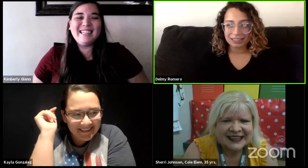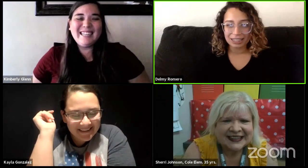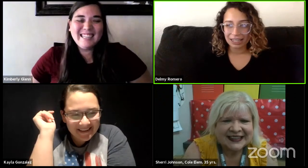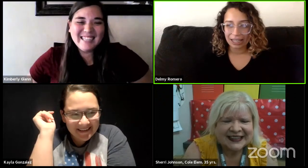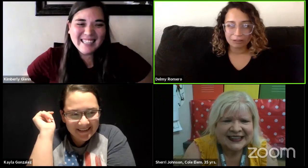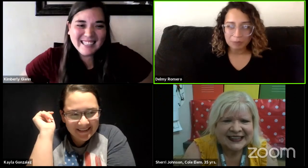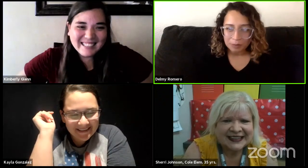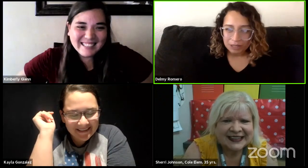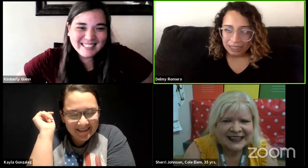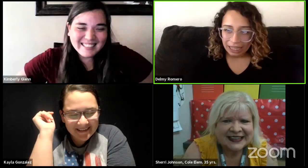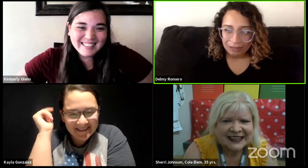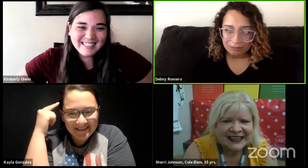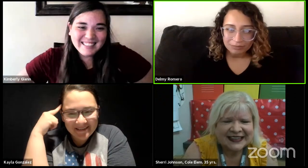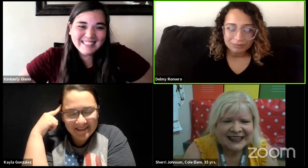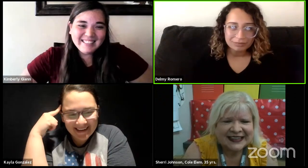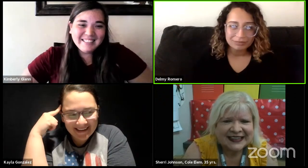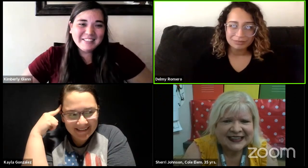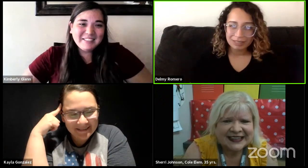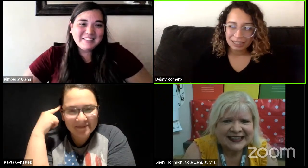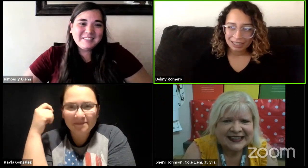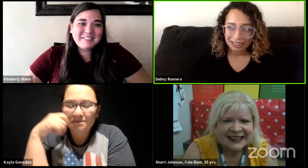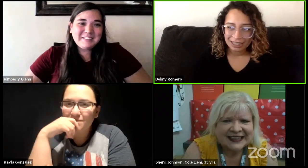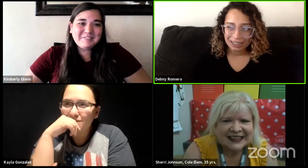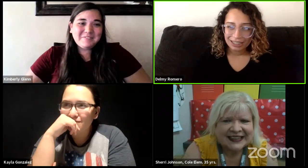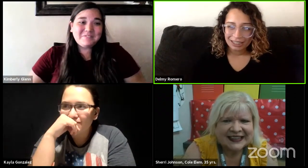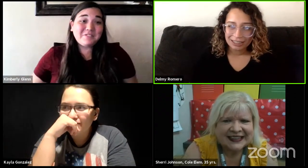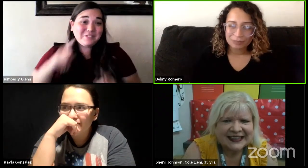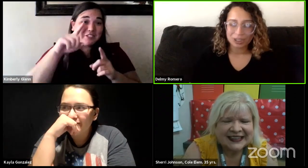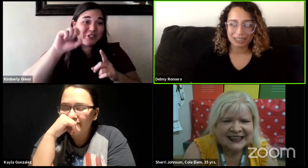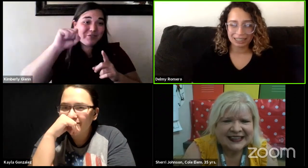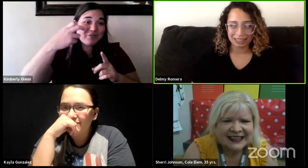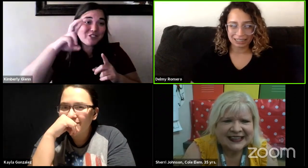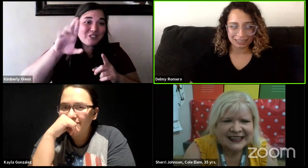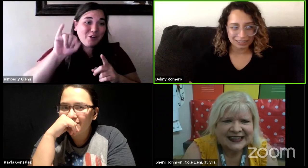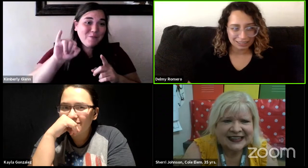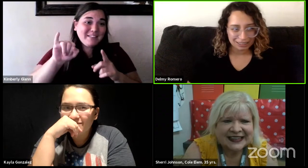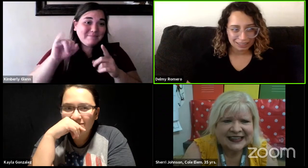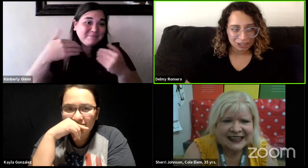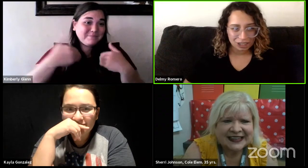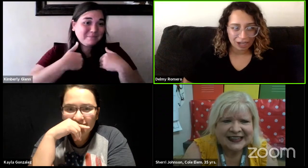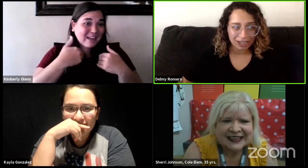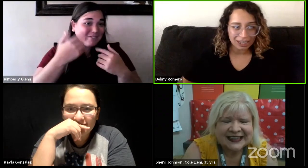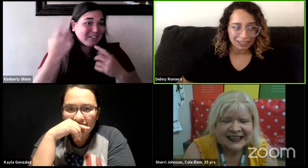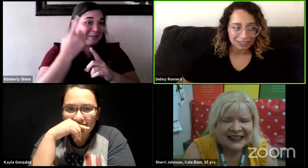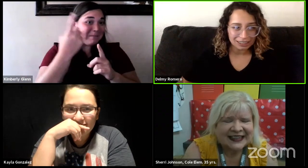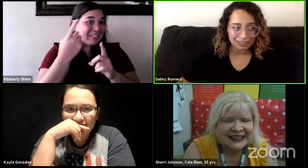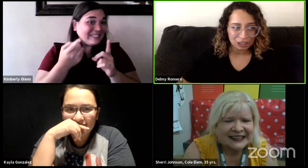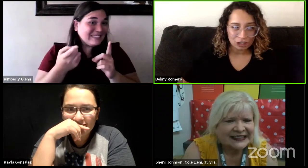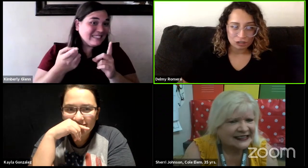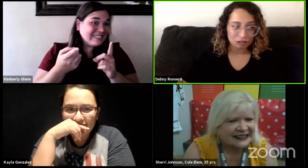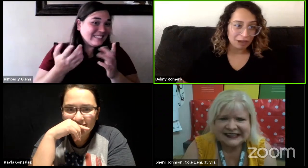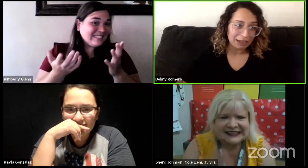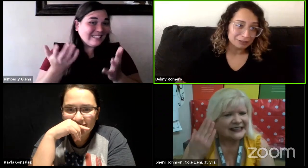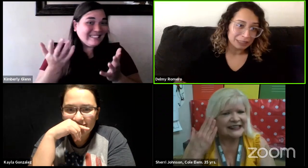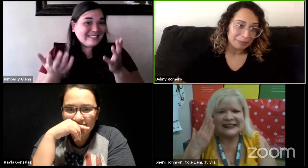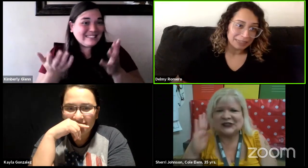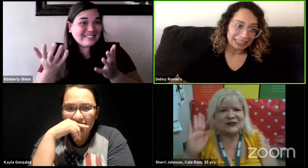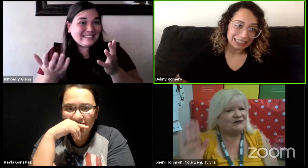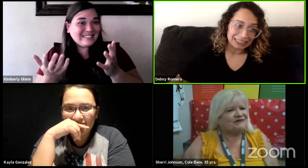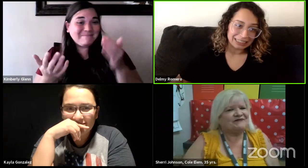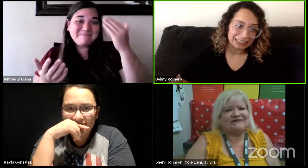And Kayla's saying, I can't remember the name. I'm trying to think. Sherry, do you